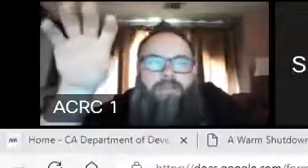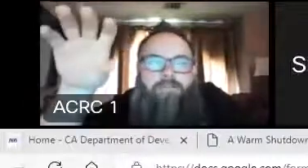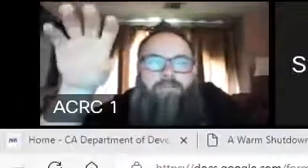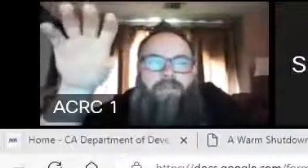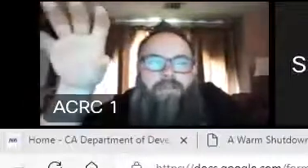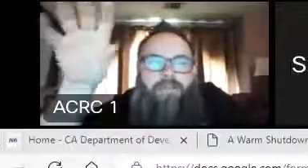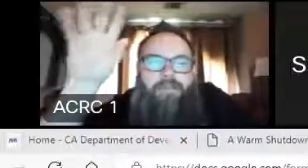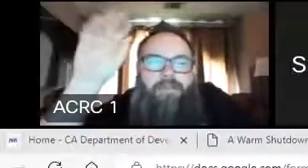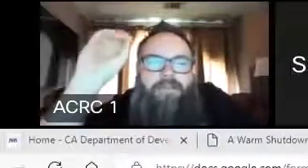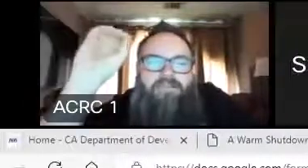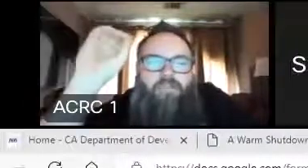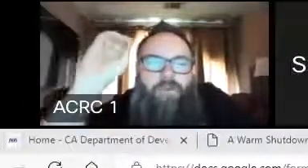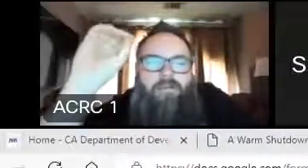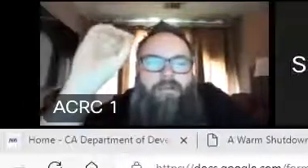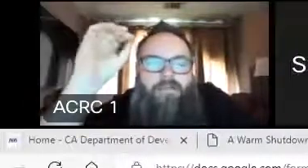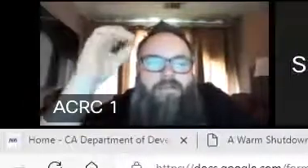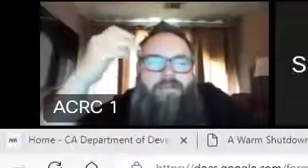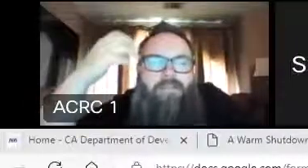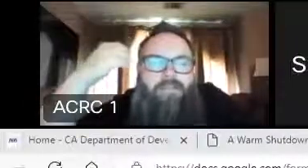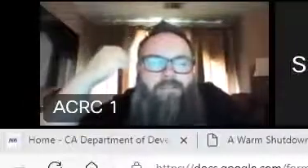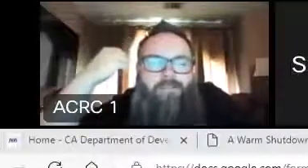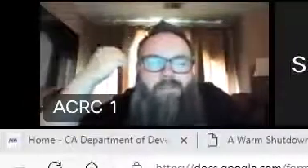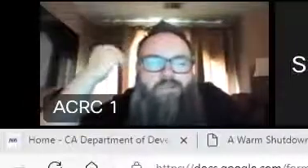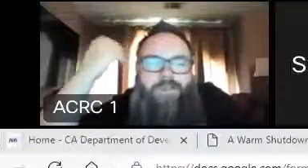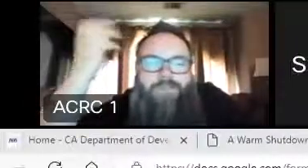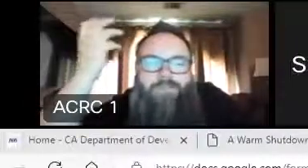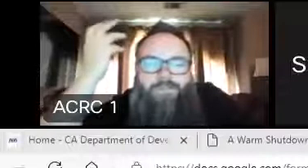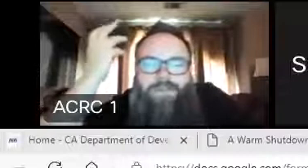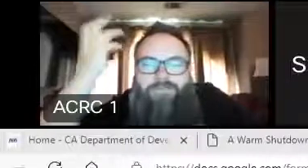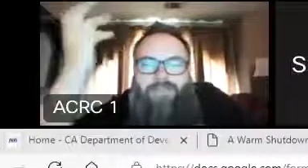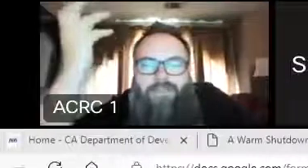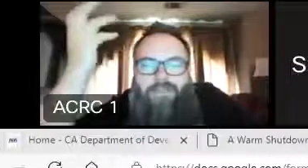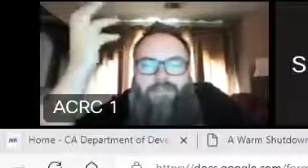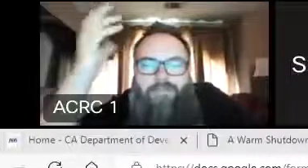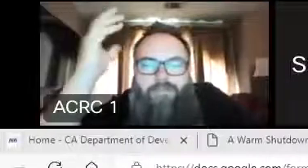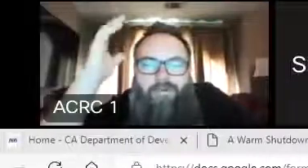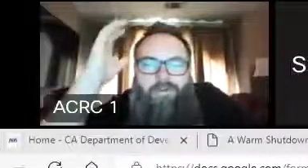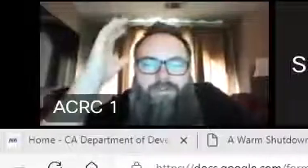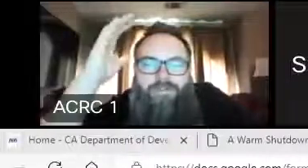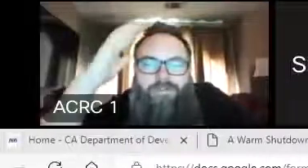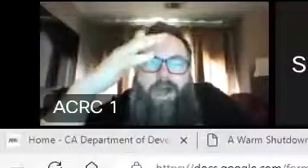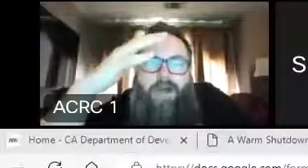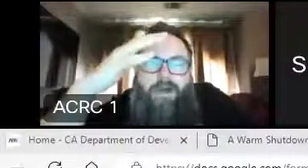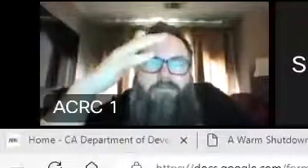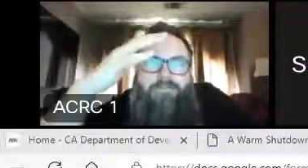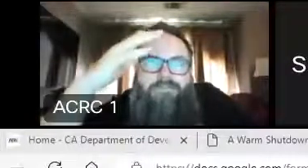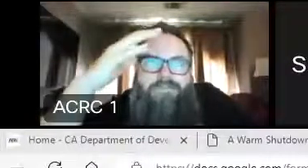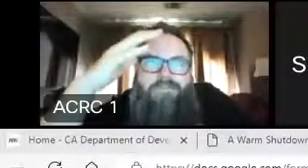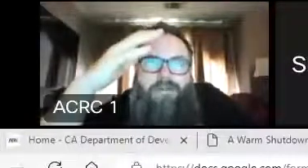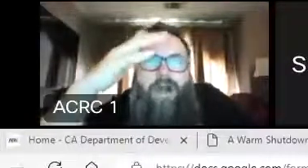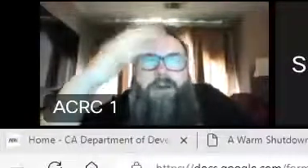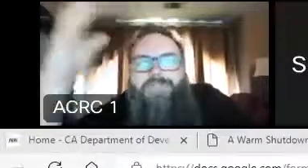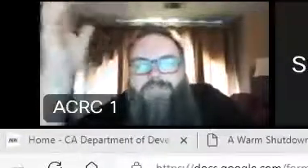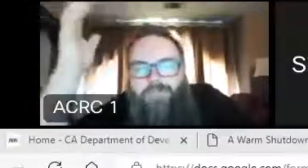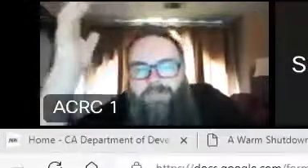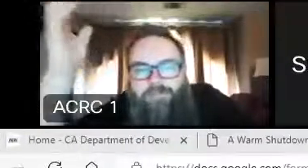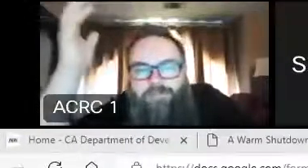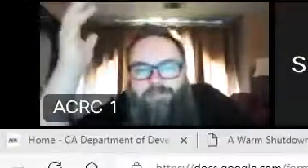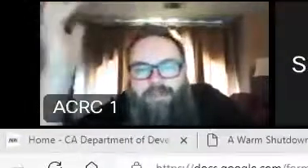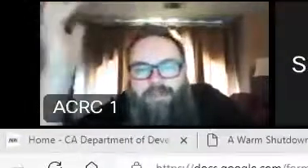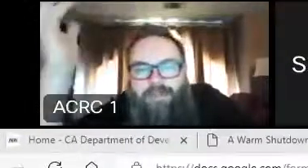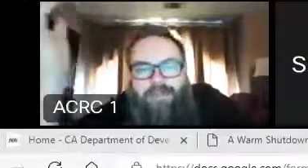with folks about the Disability Thrive initiative that's really put in a lot of work towards the delivery of